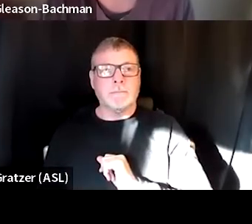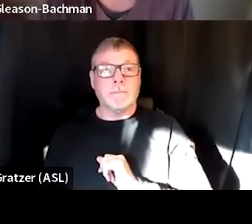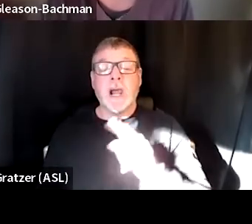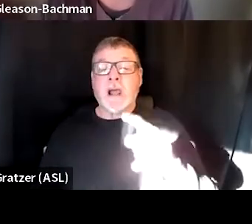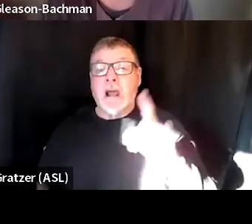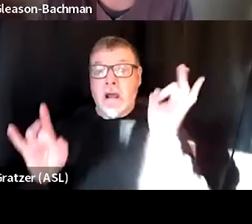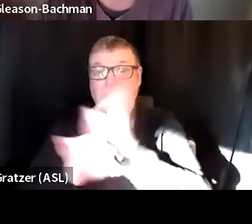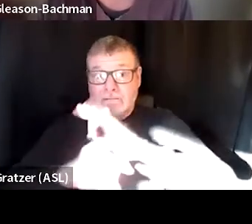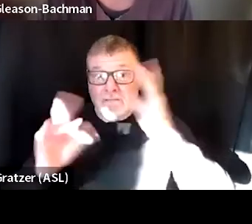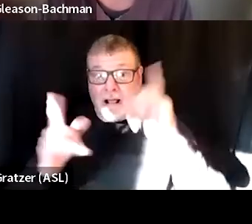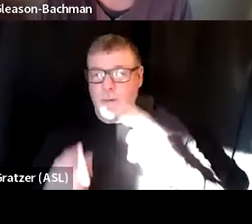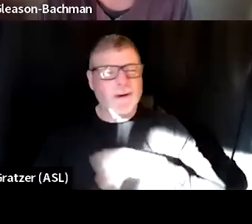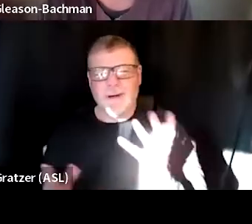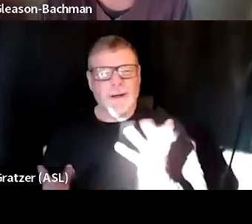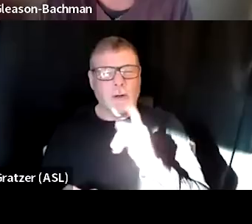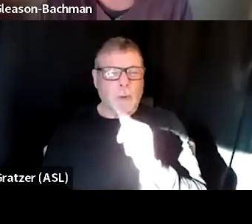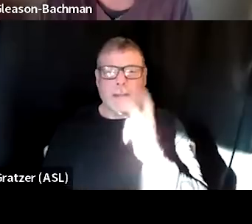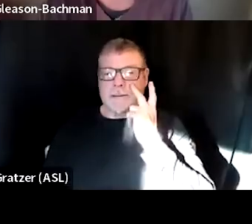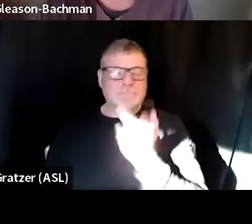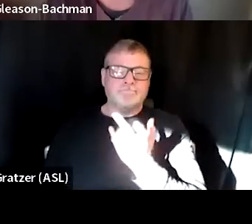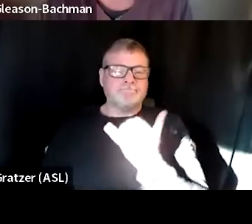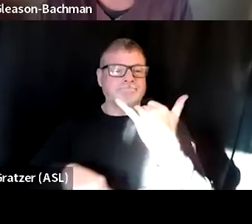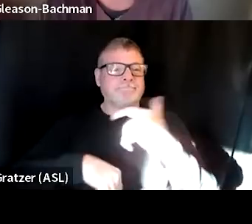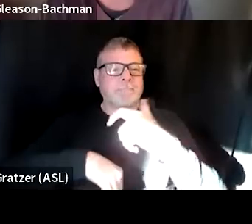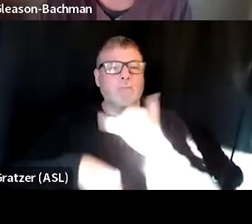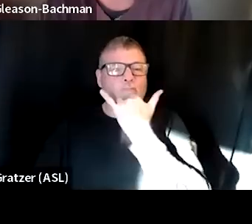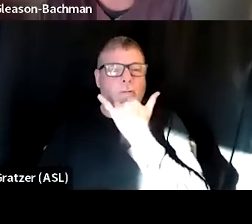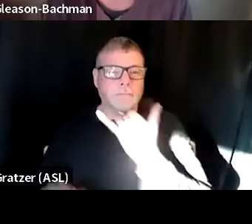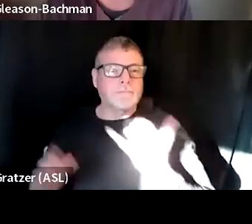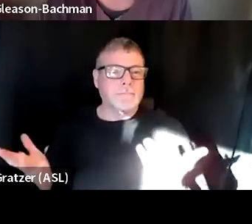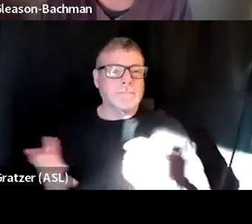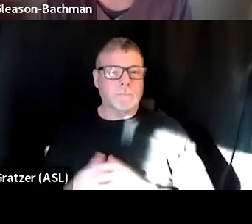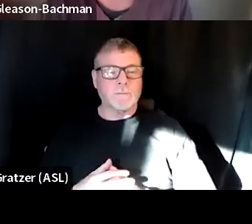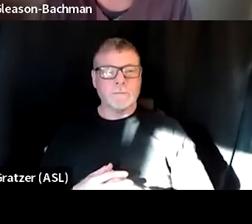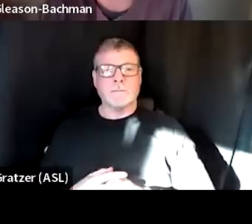violent toward you. You could just tell it's not the time,